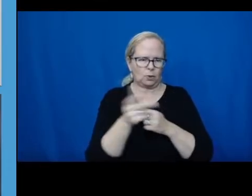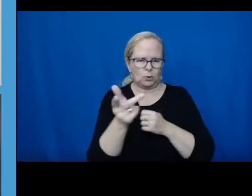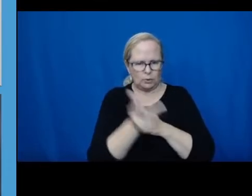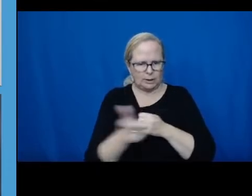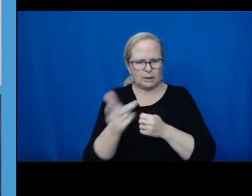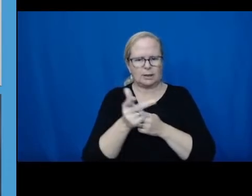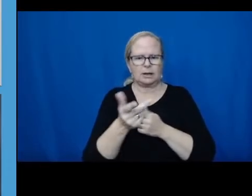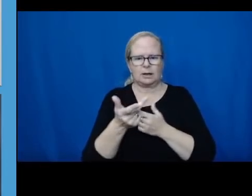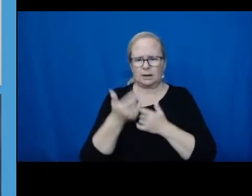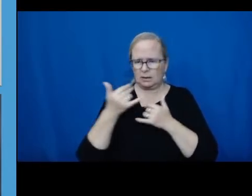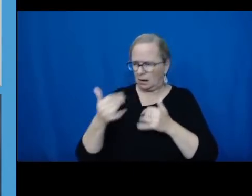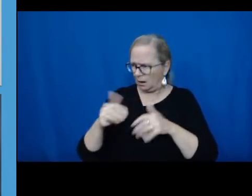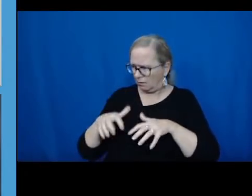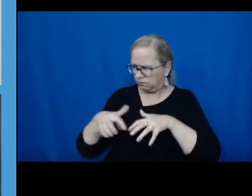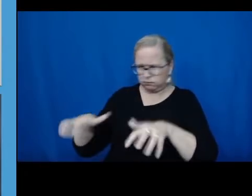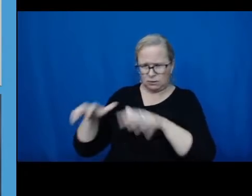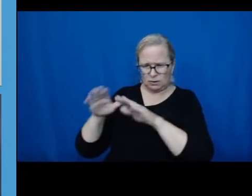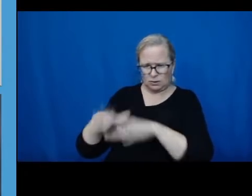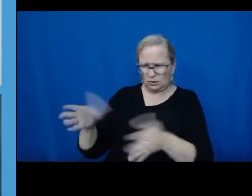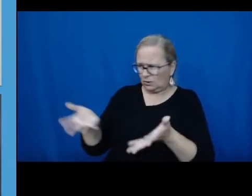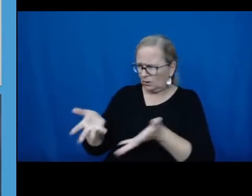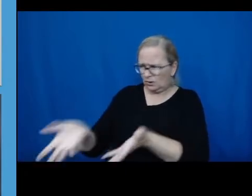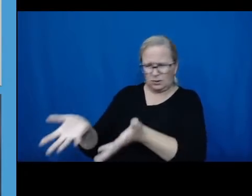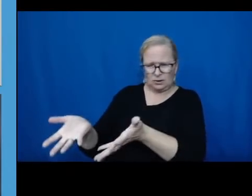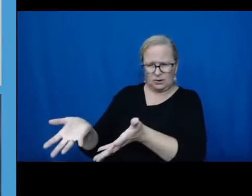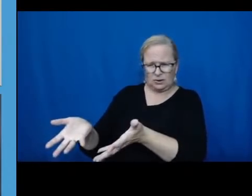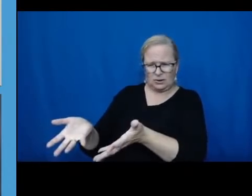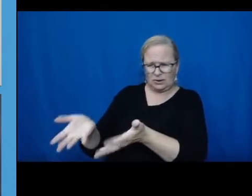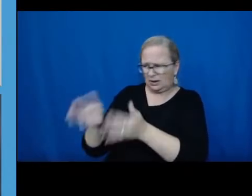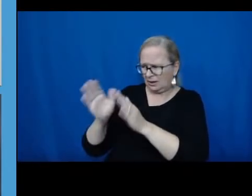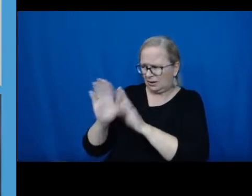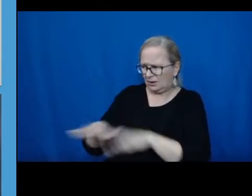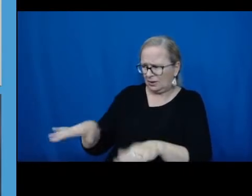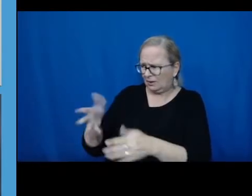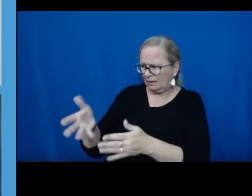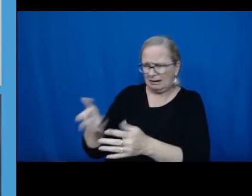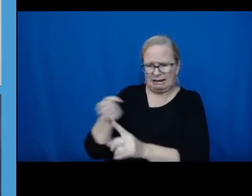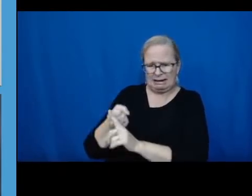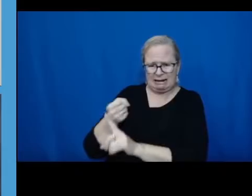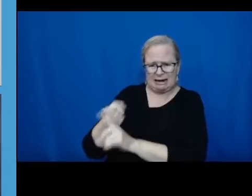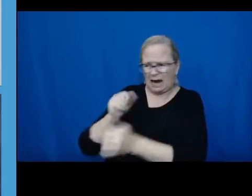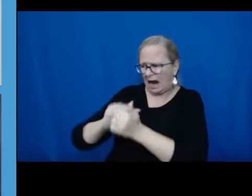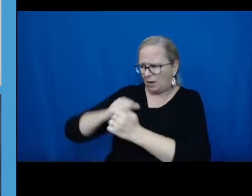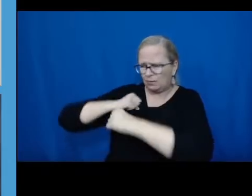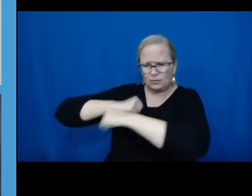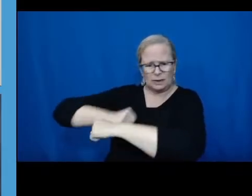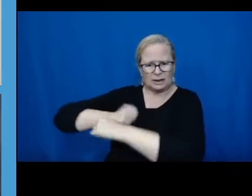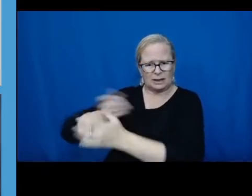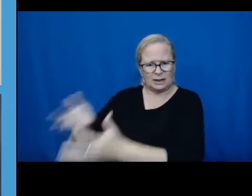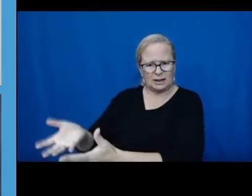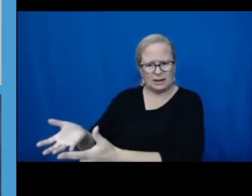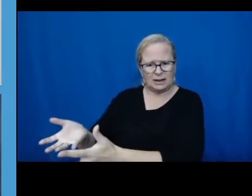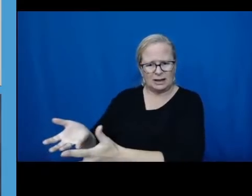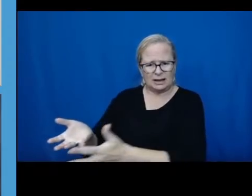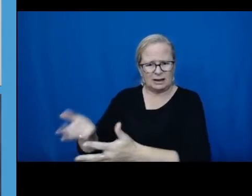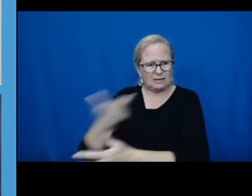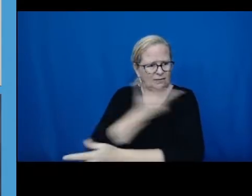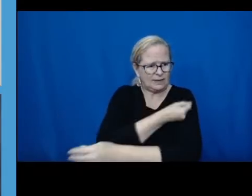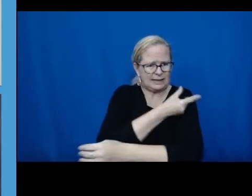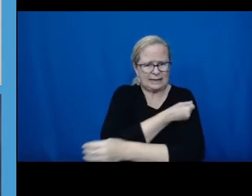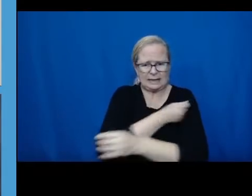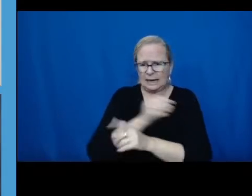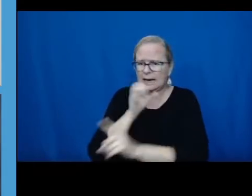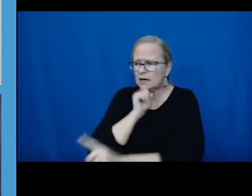yet. Our province isn't consistently masking them or tracing them, or fully half the time I wonder